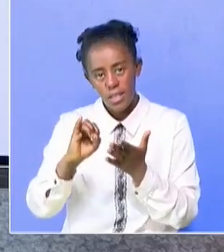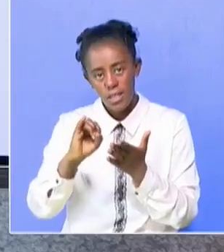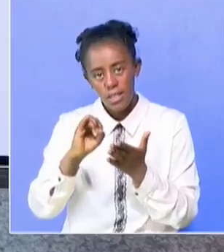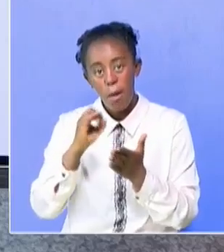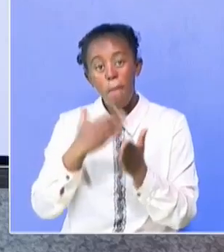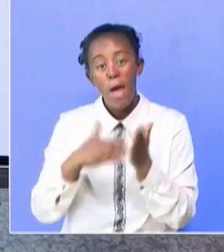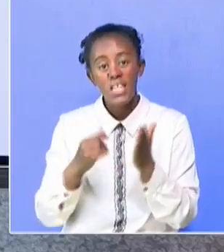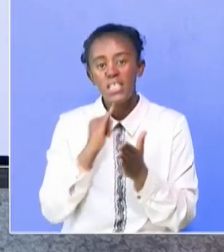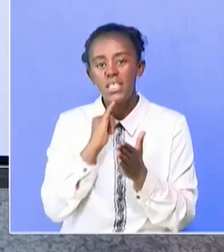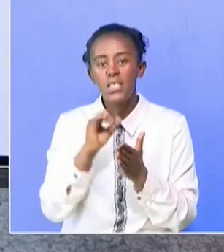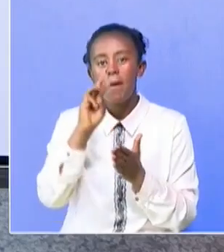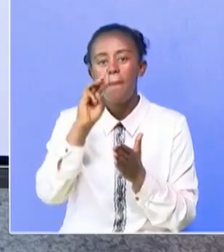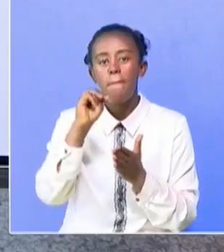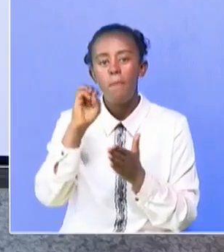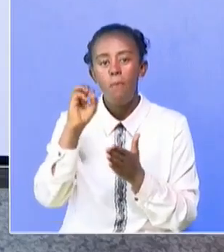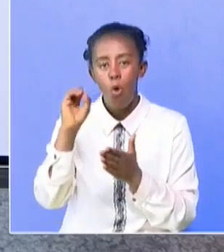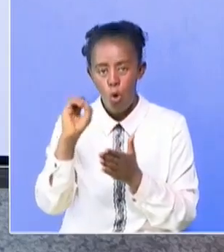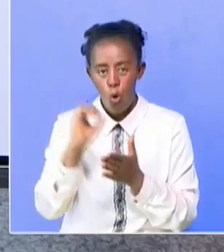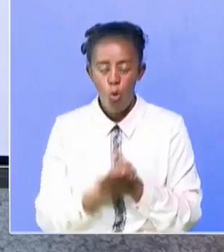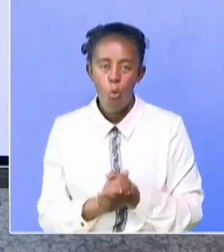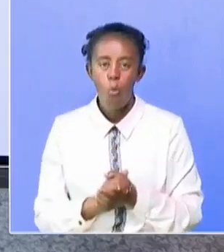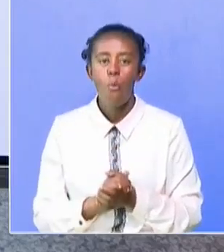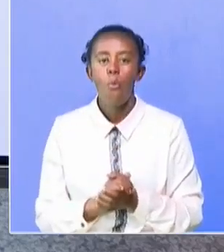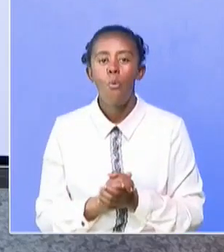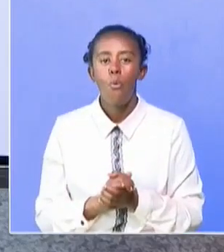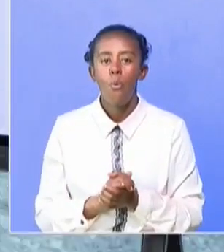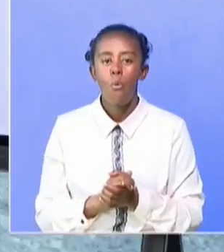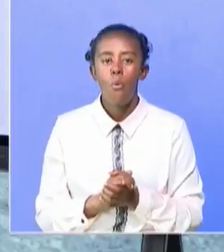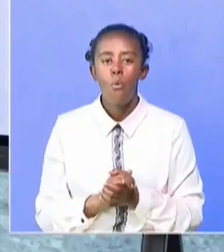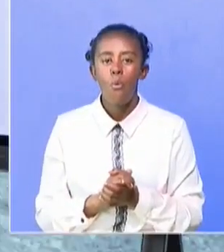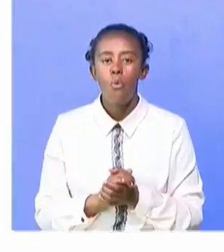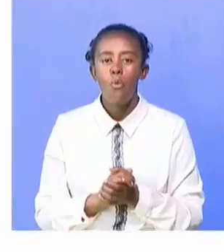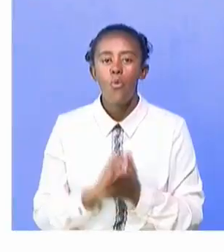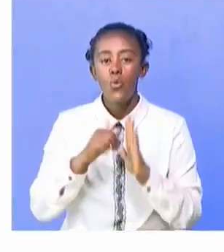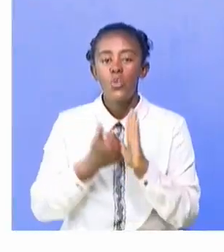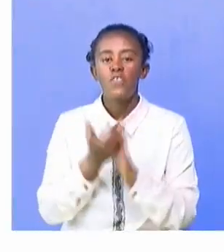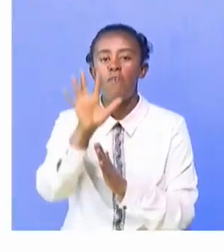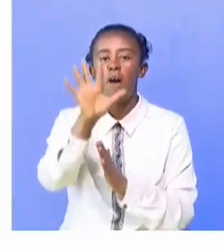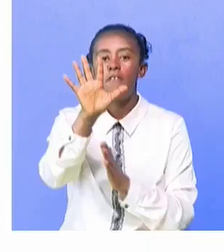that is memar. Unit 5.